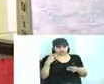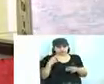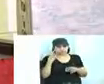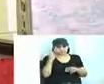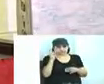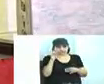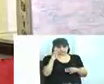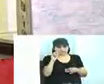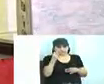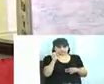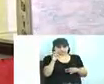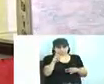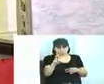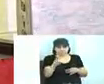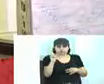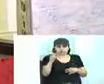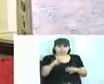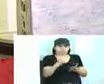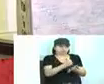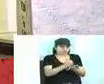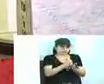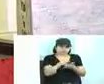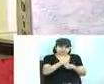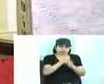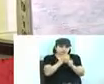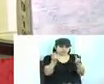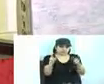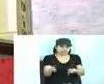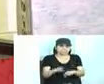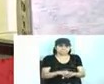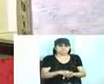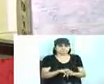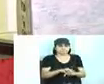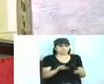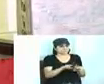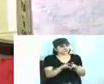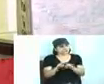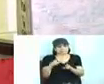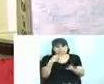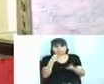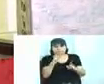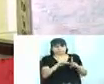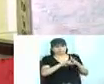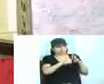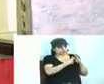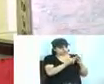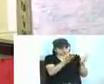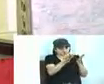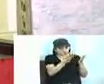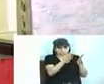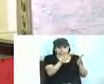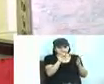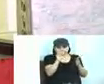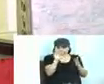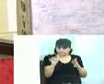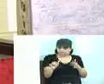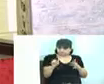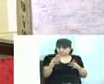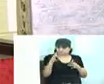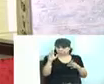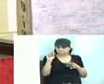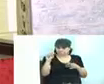Roger. We do need your help to make that happen. As I mentioned at the opening of service, Bobby Hunt, who's in the back